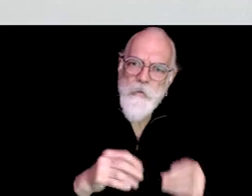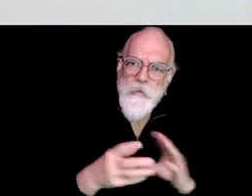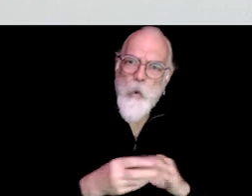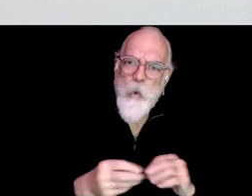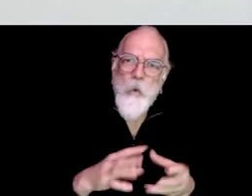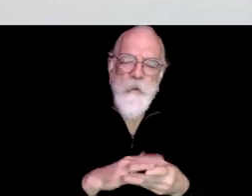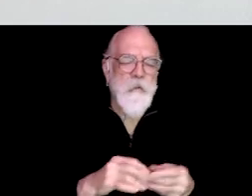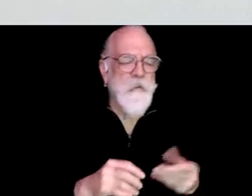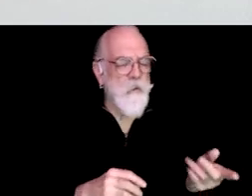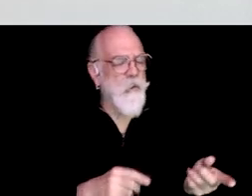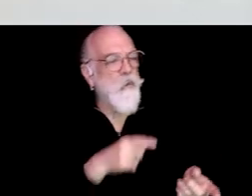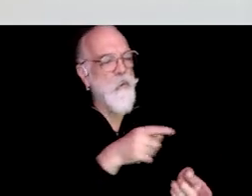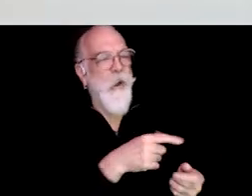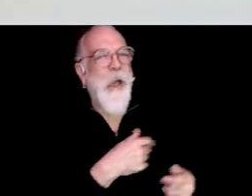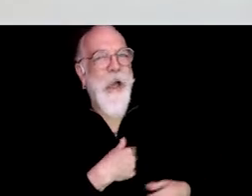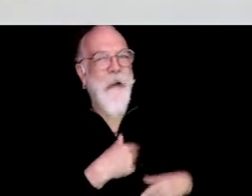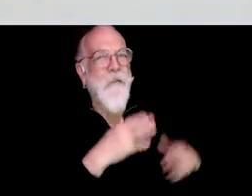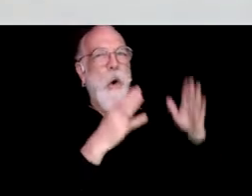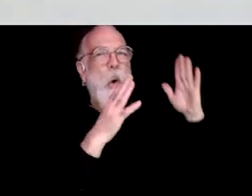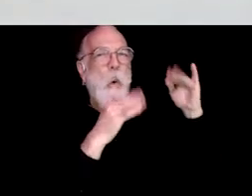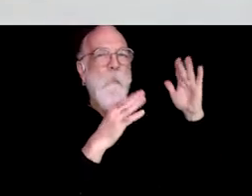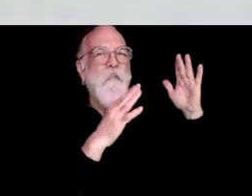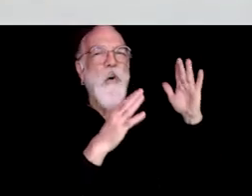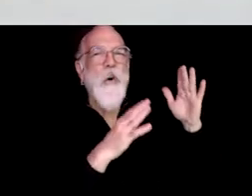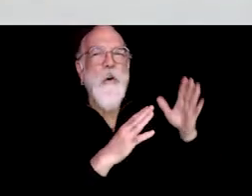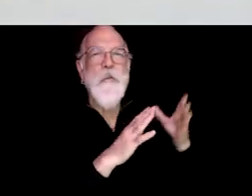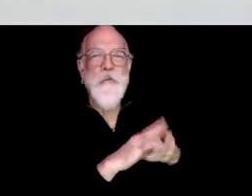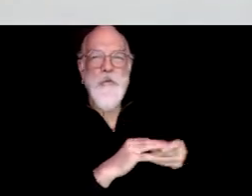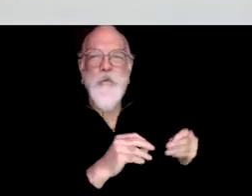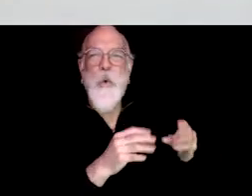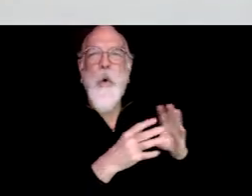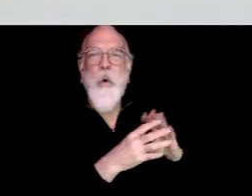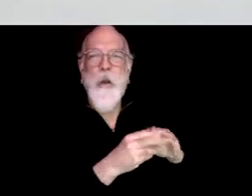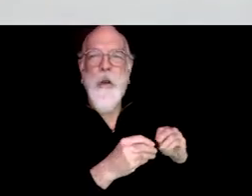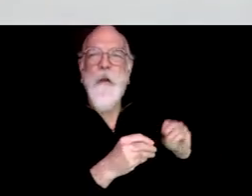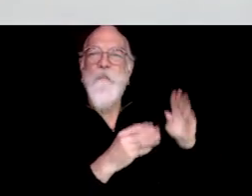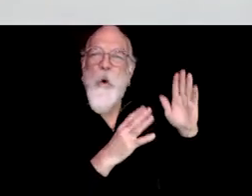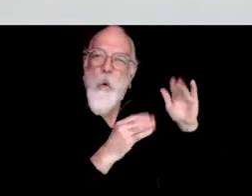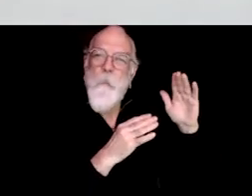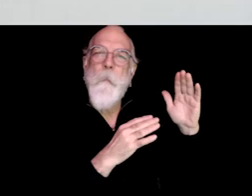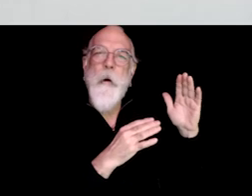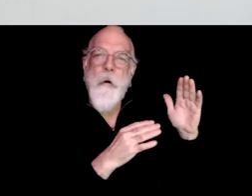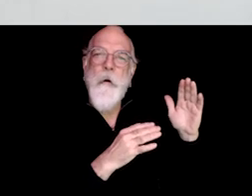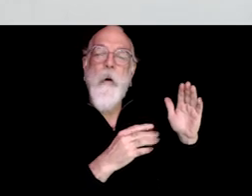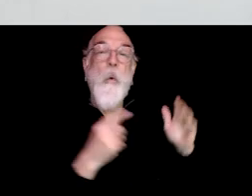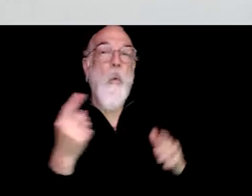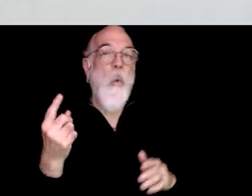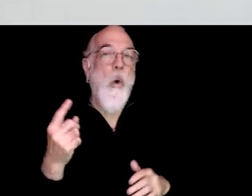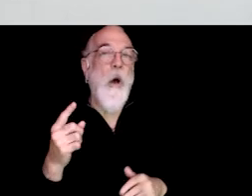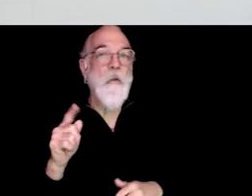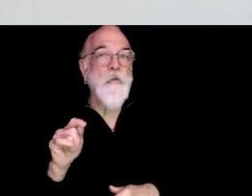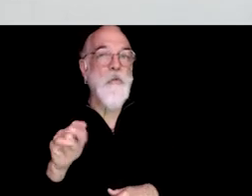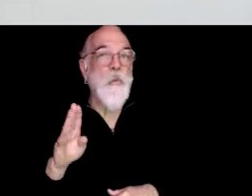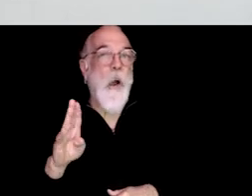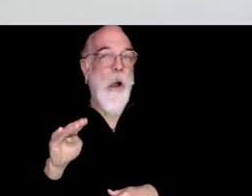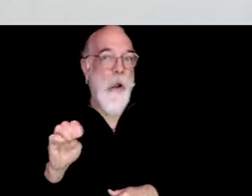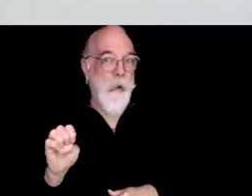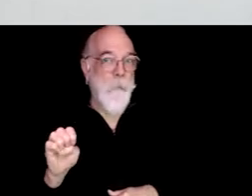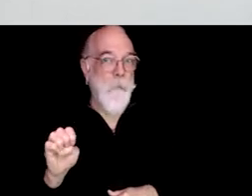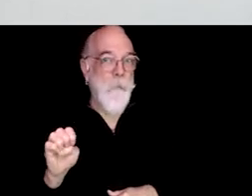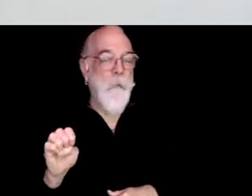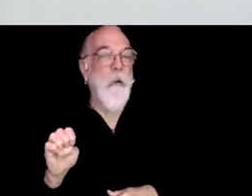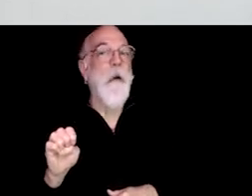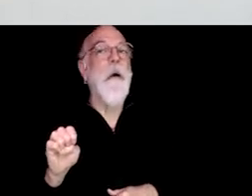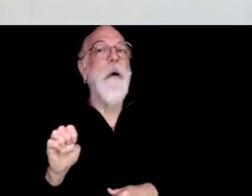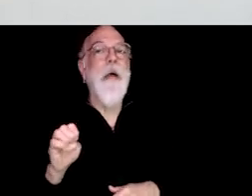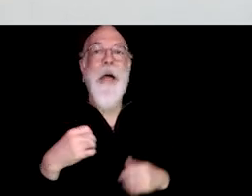and there's a hopeful story that I hope you'll share about one of the Plains tribes bringing bison